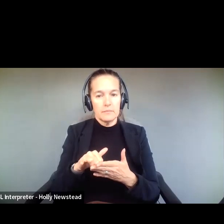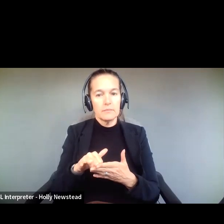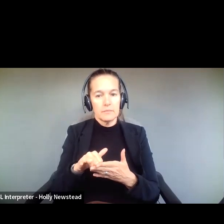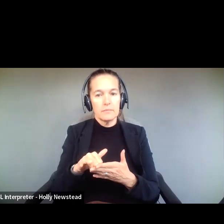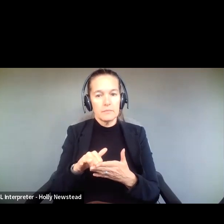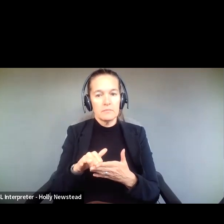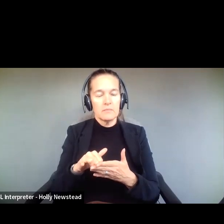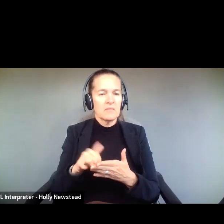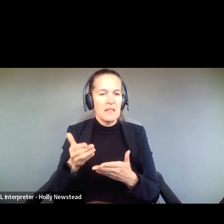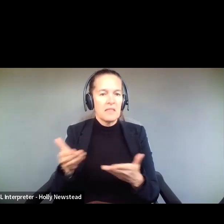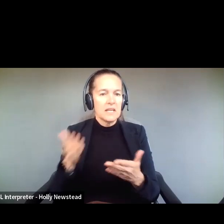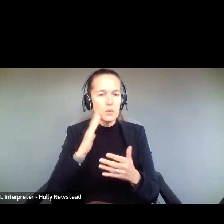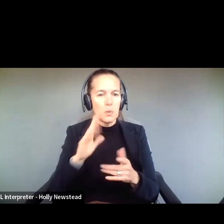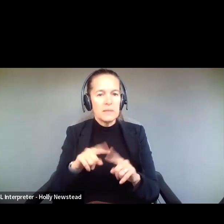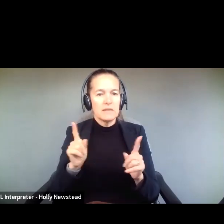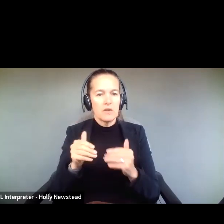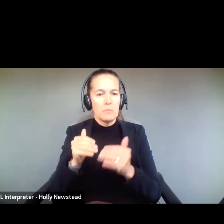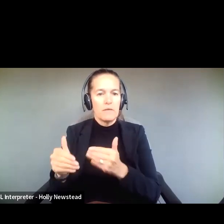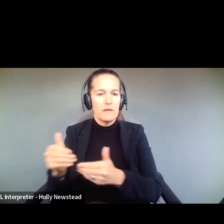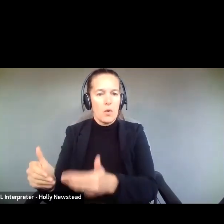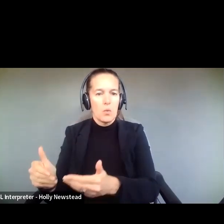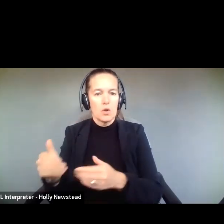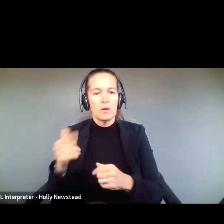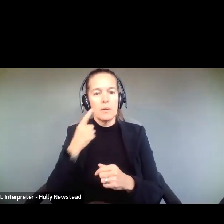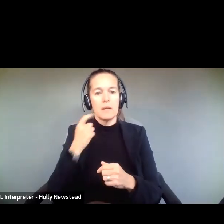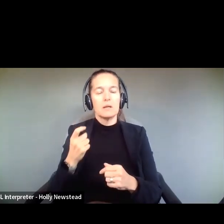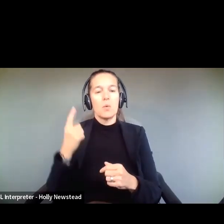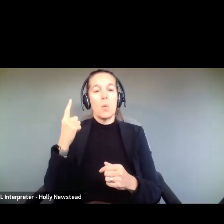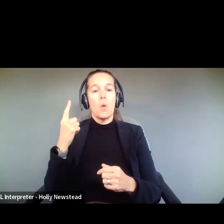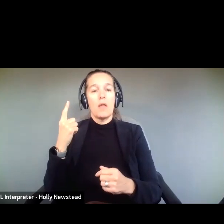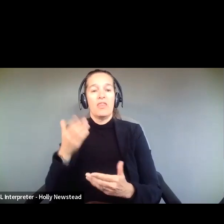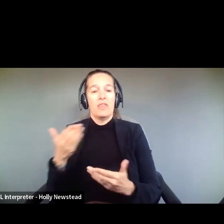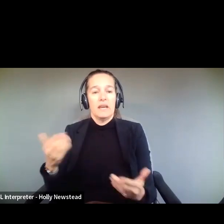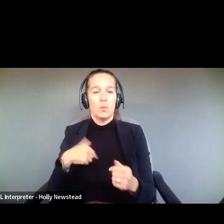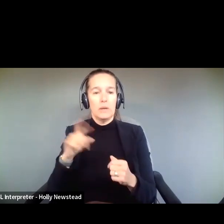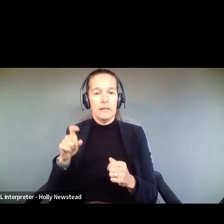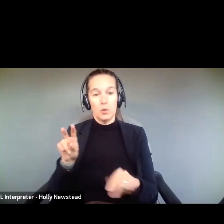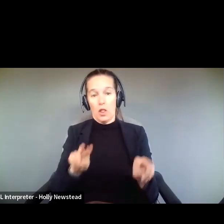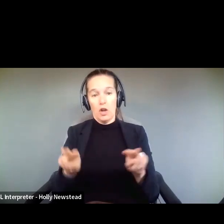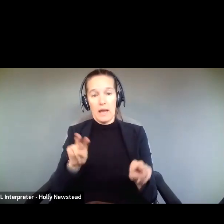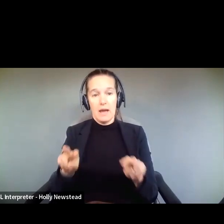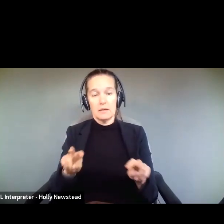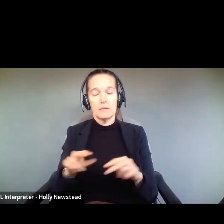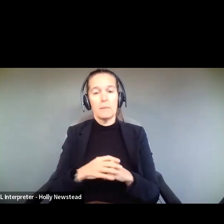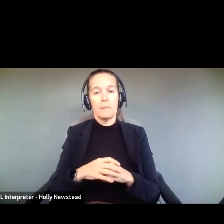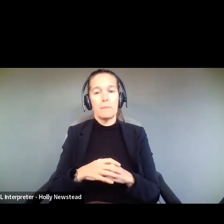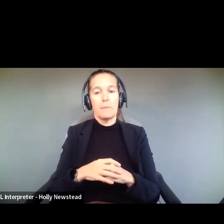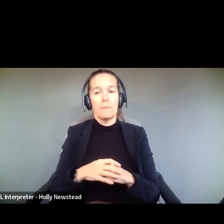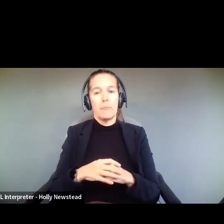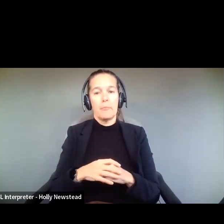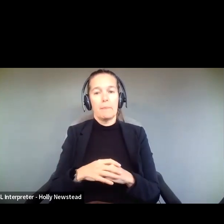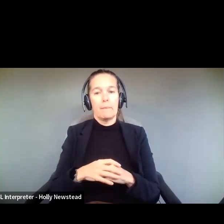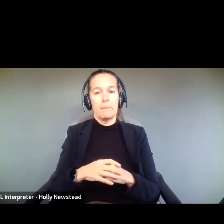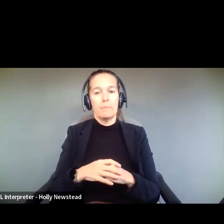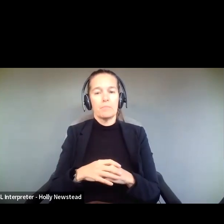to be different moving forward. Because one of the aspects that I think we ought to take a look at is, besides telling a